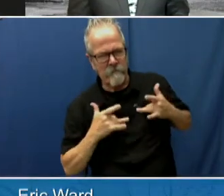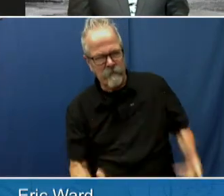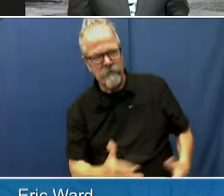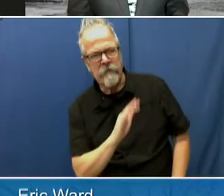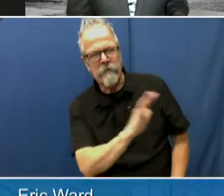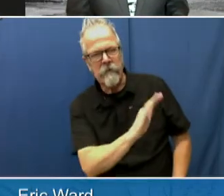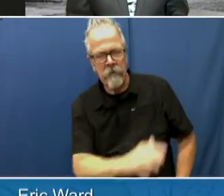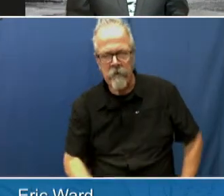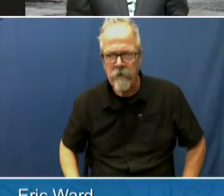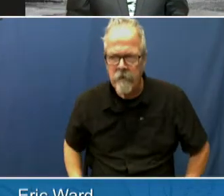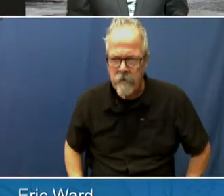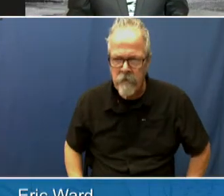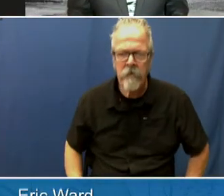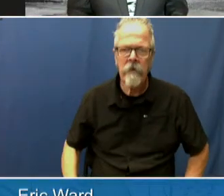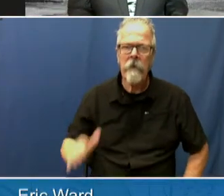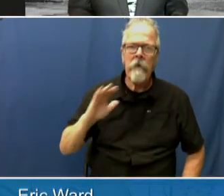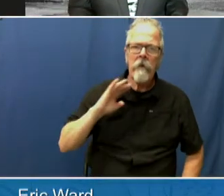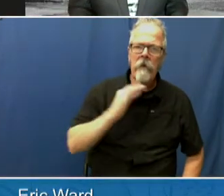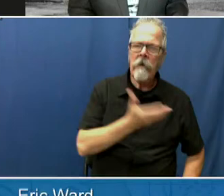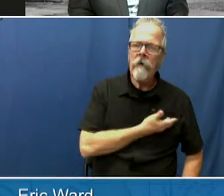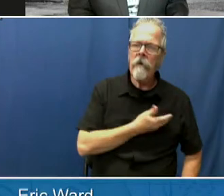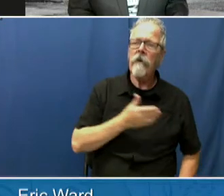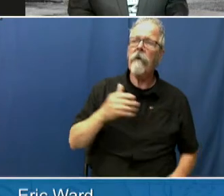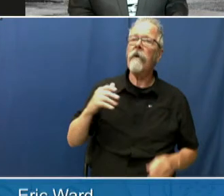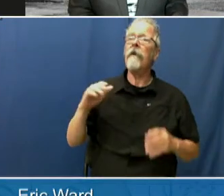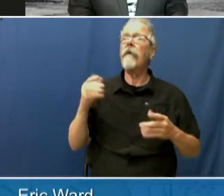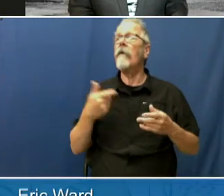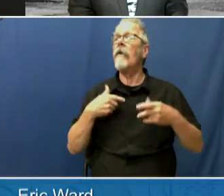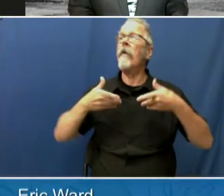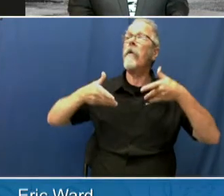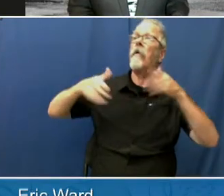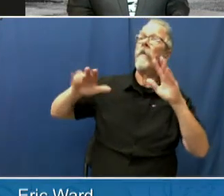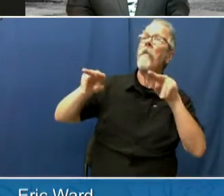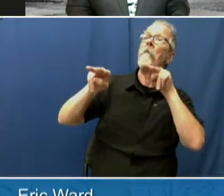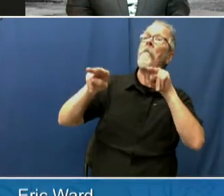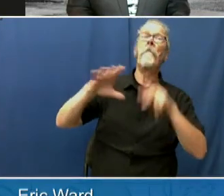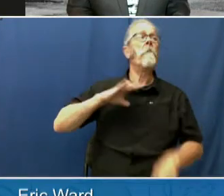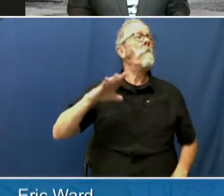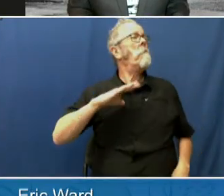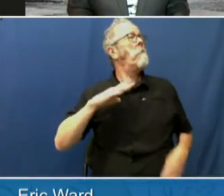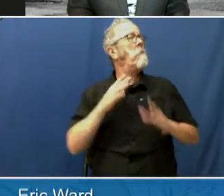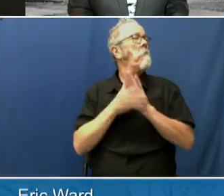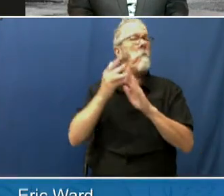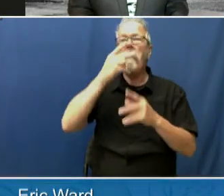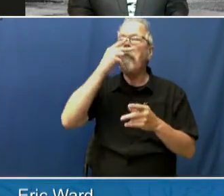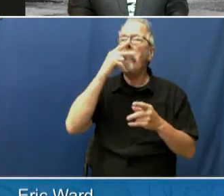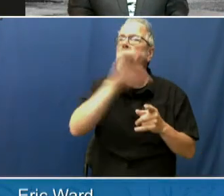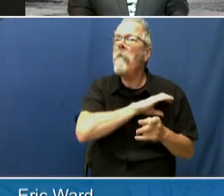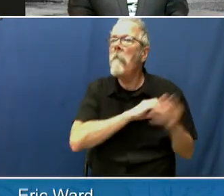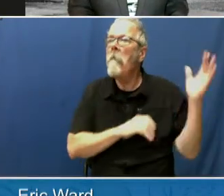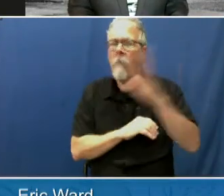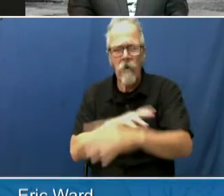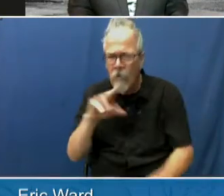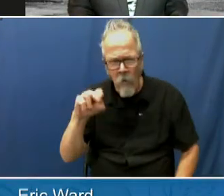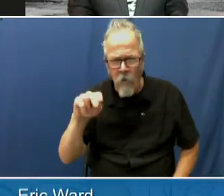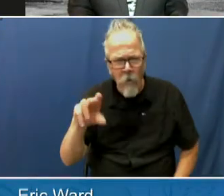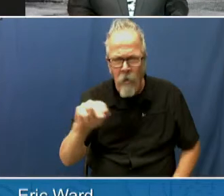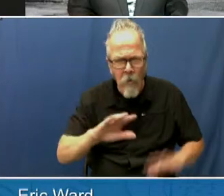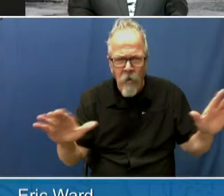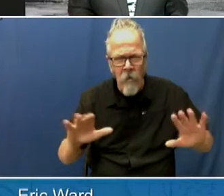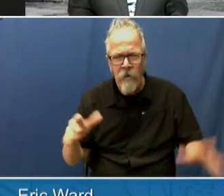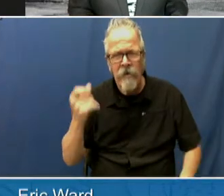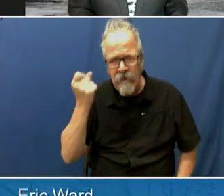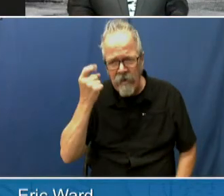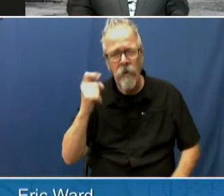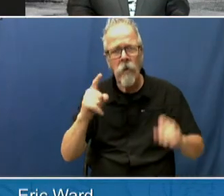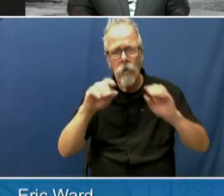our response. Let's be clear. Under the best conditions, no city in the United